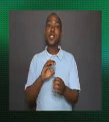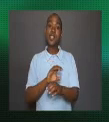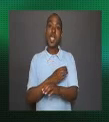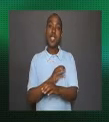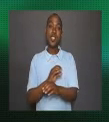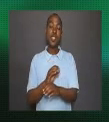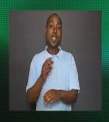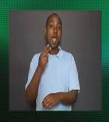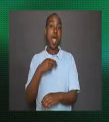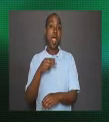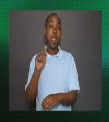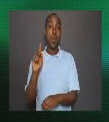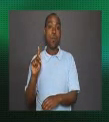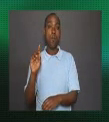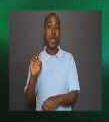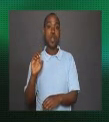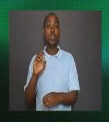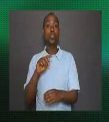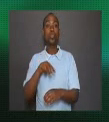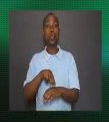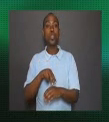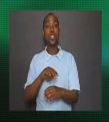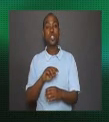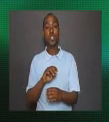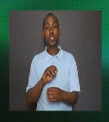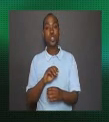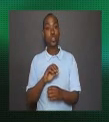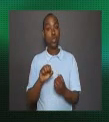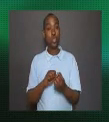hypertonic solution look small and shriveled.